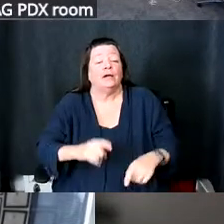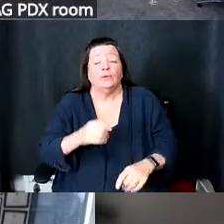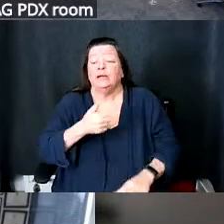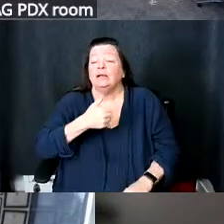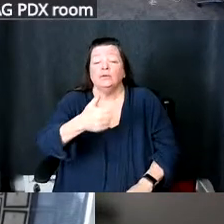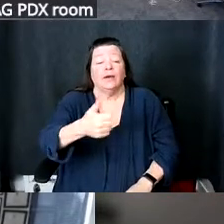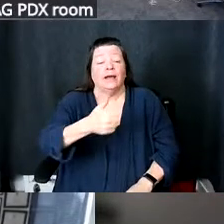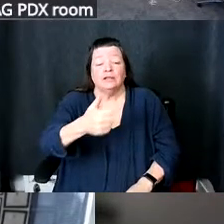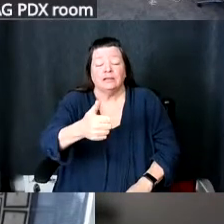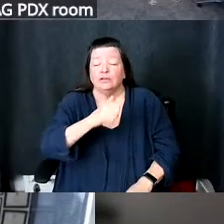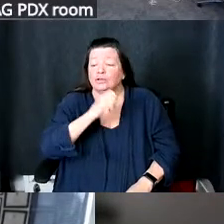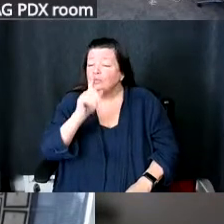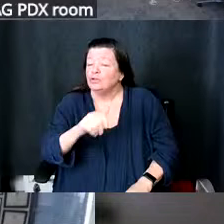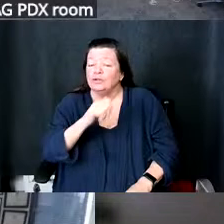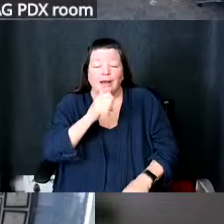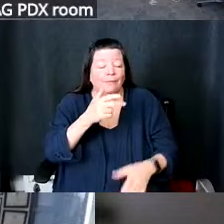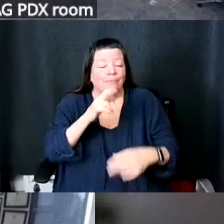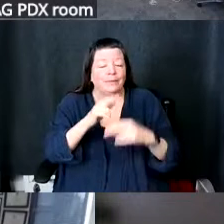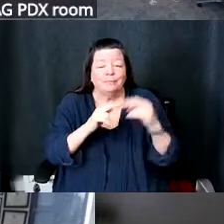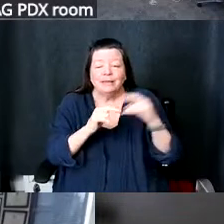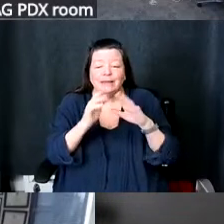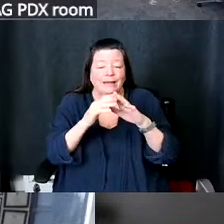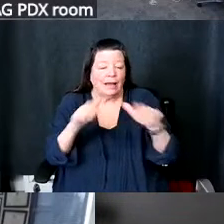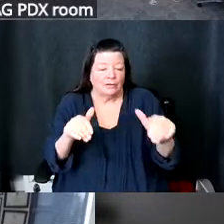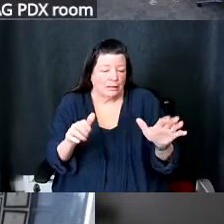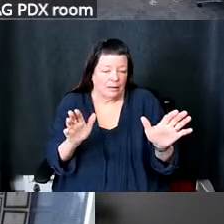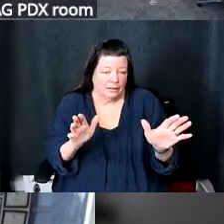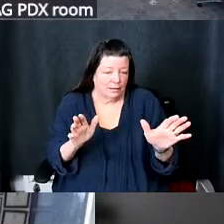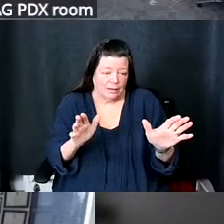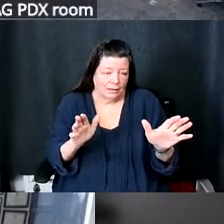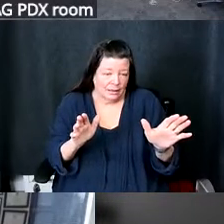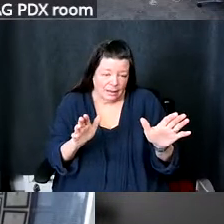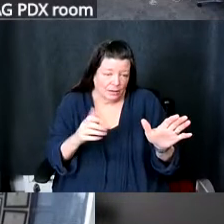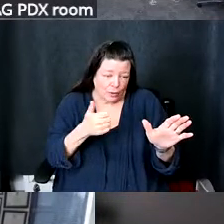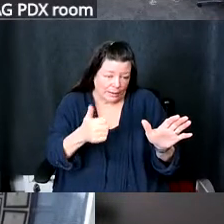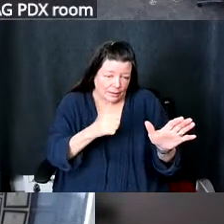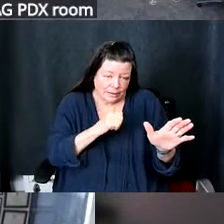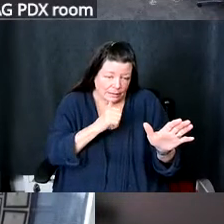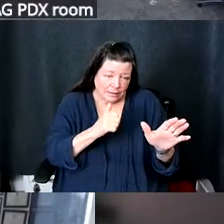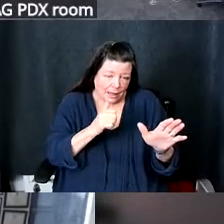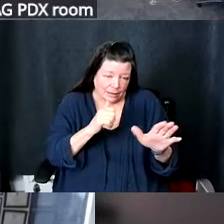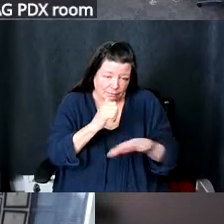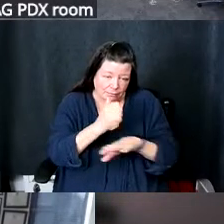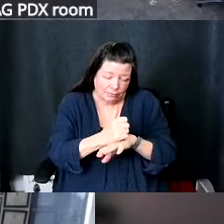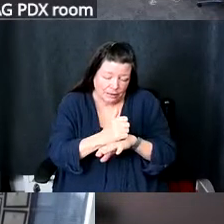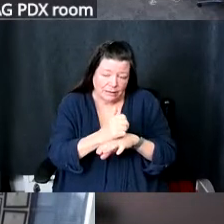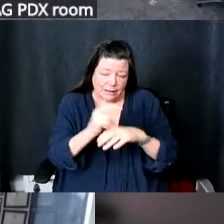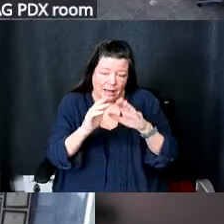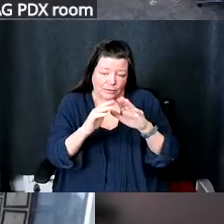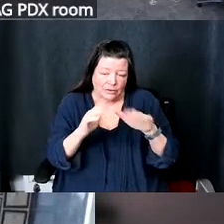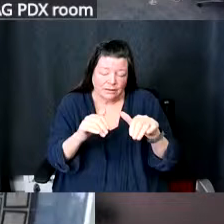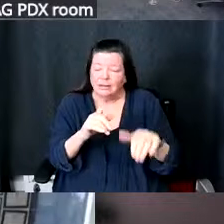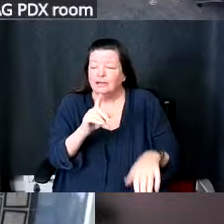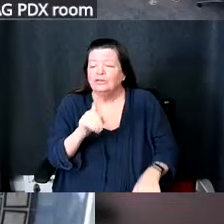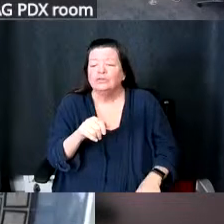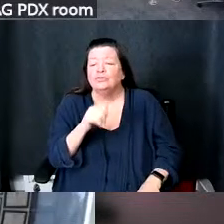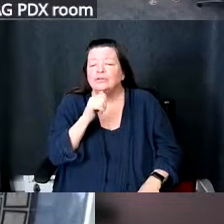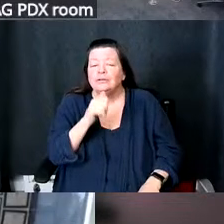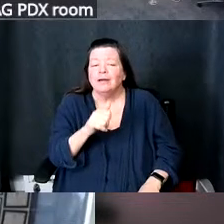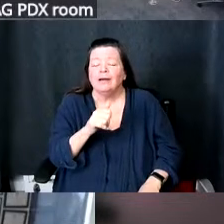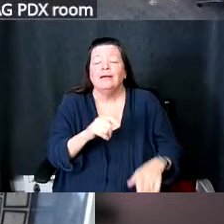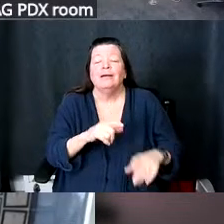housing, I agree with that. And that's not the case. Transit's not building housing and should not be doing that.